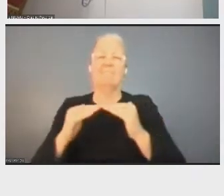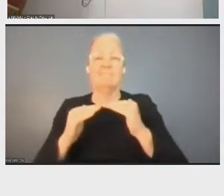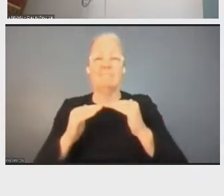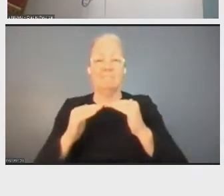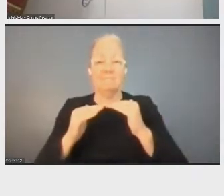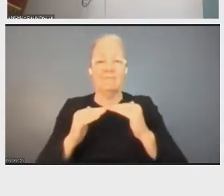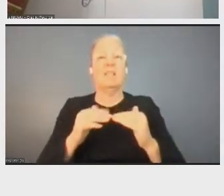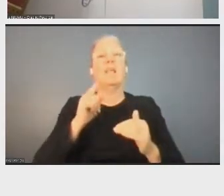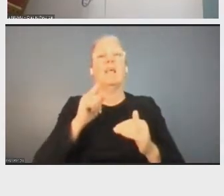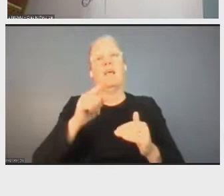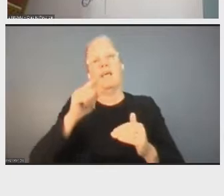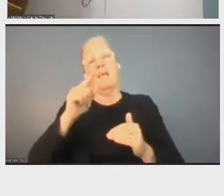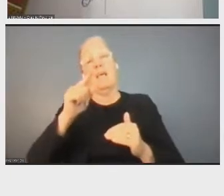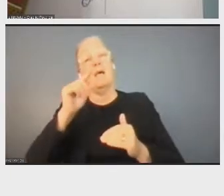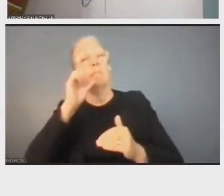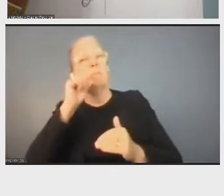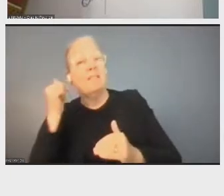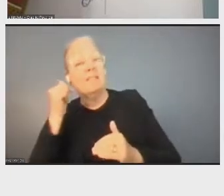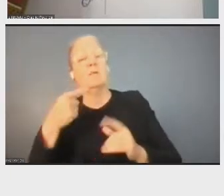women,